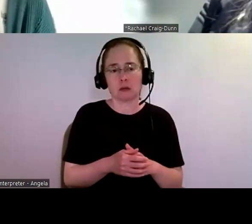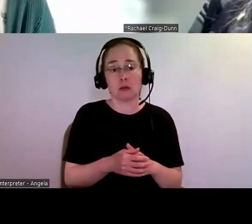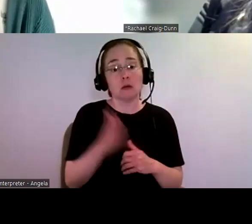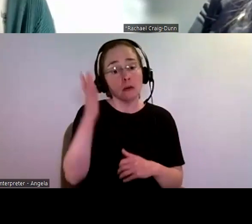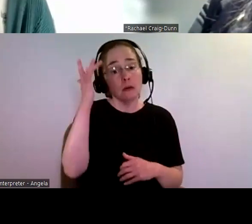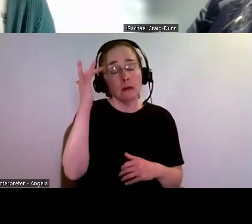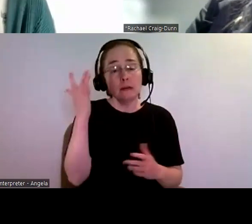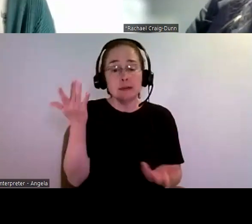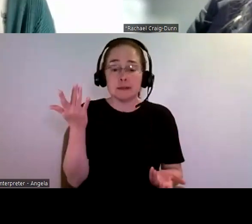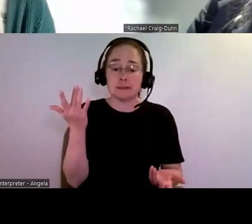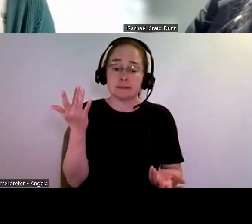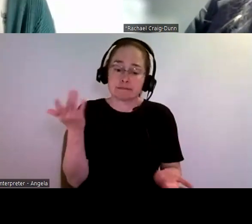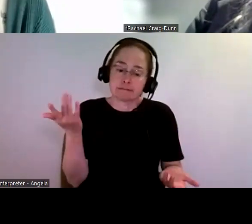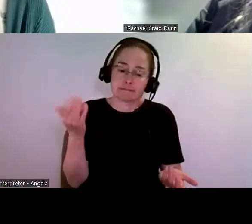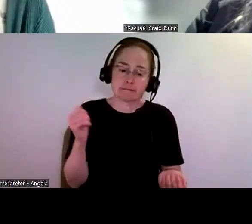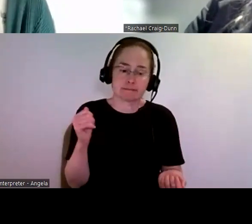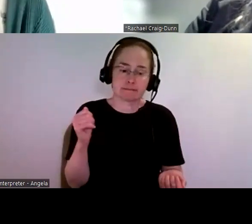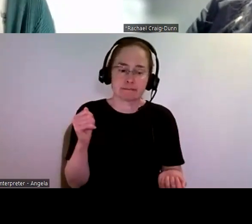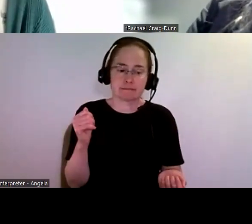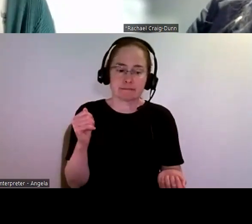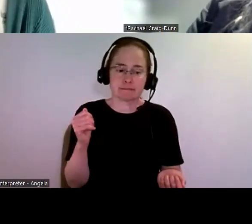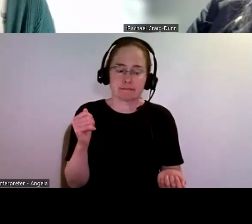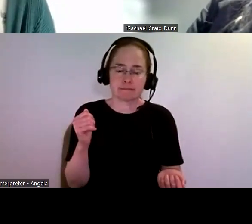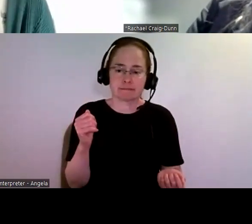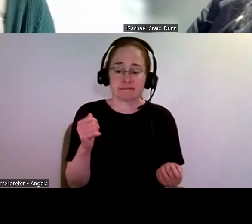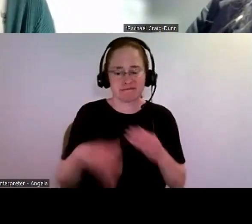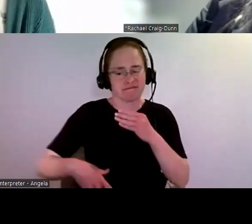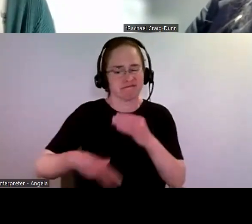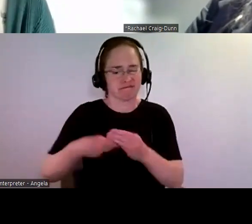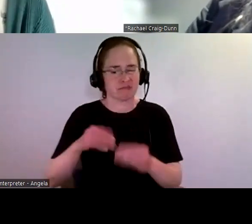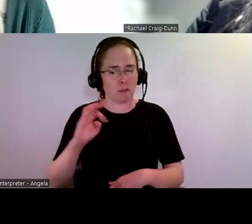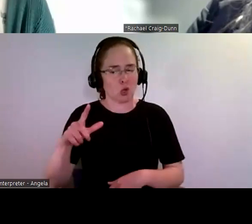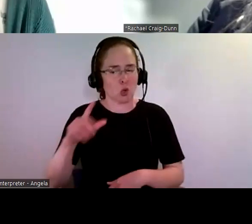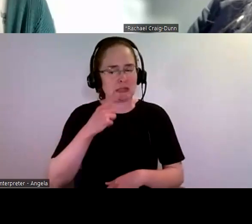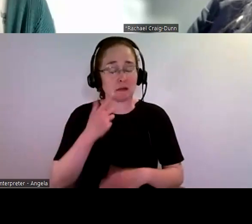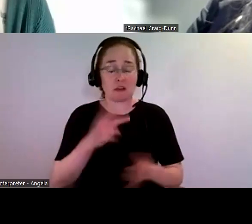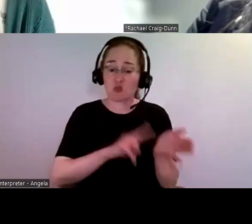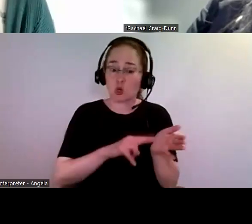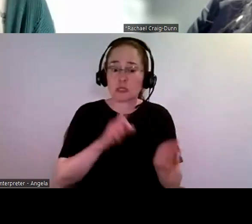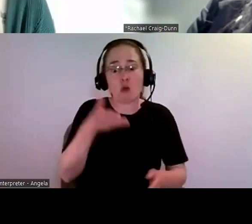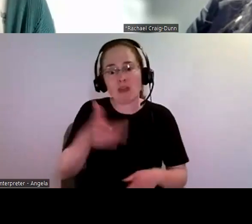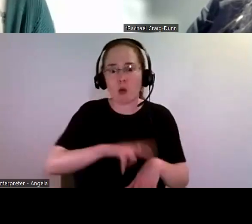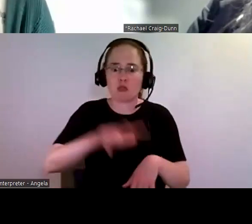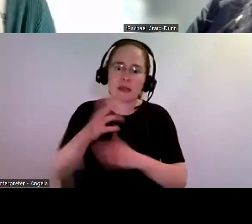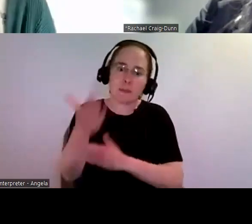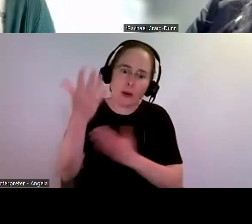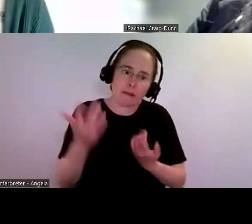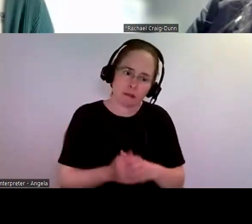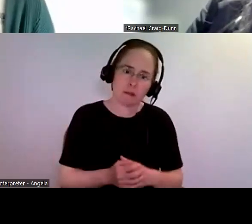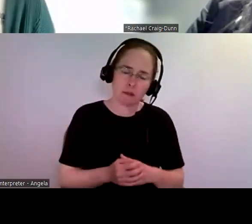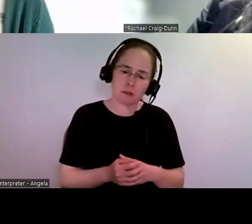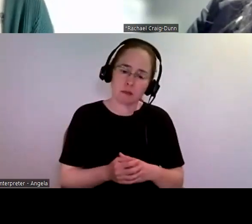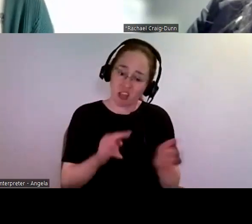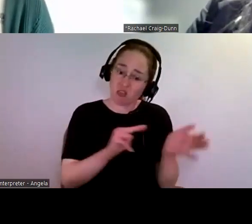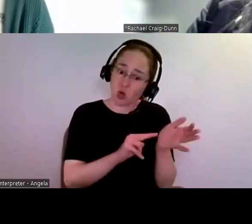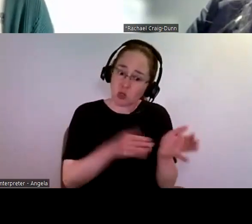is really saying, piggybacking on what Muriel said, they're the ones there at 3 a.m. They're the ones there